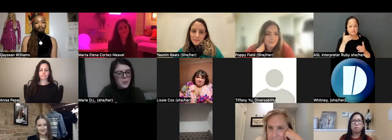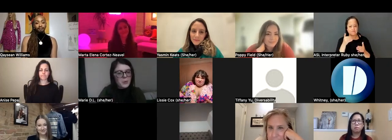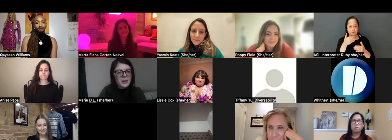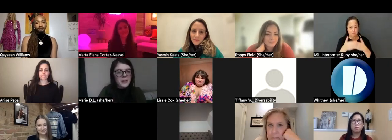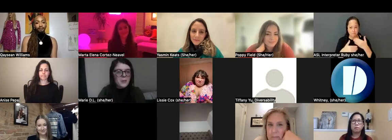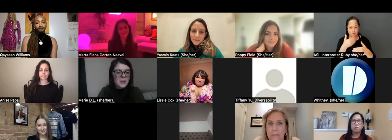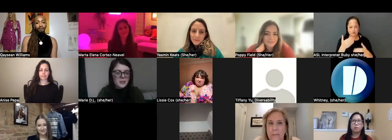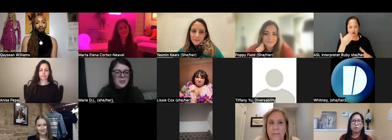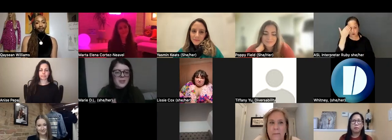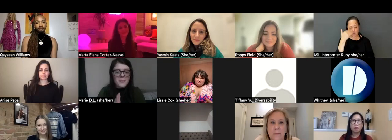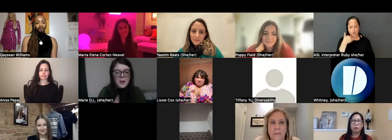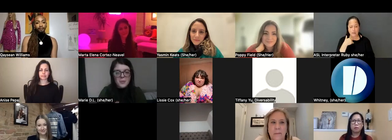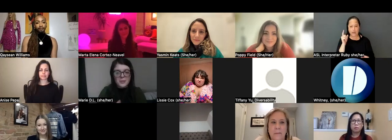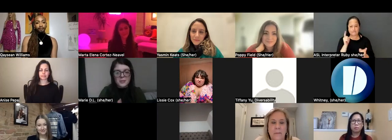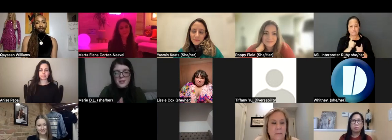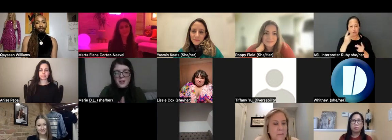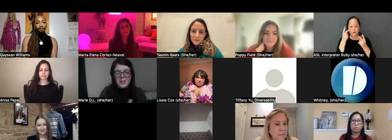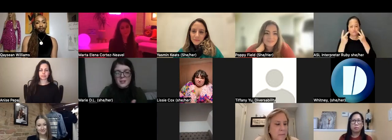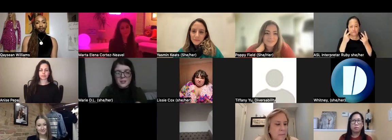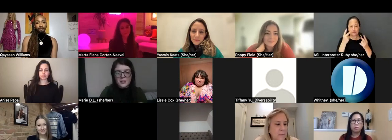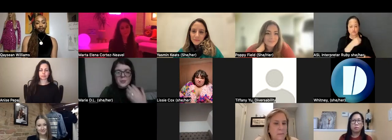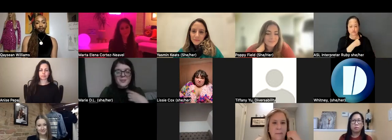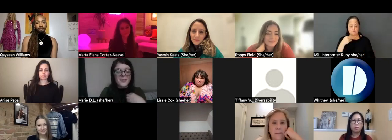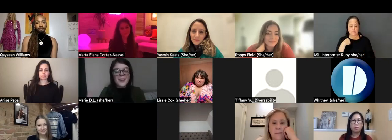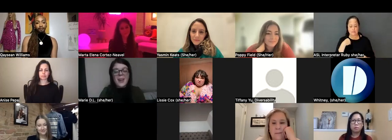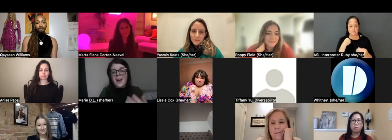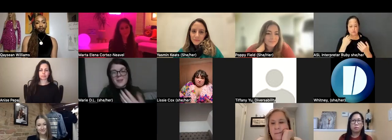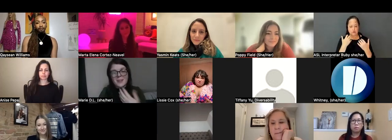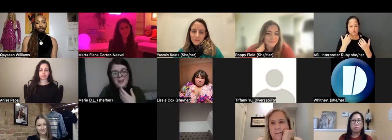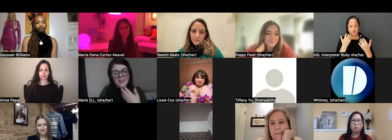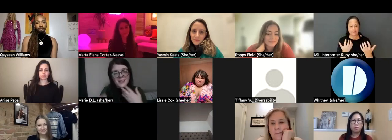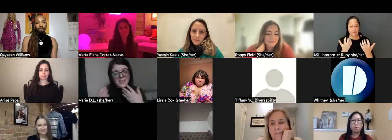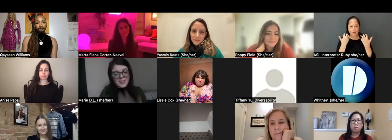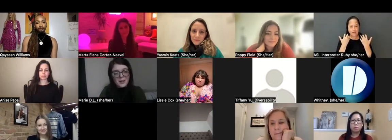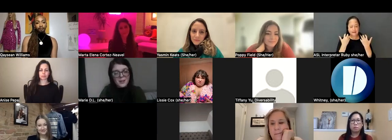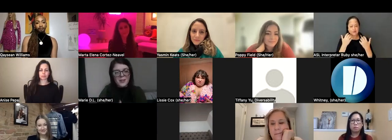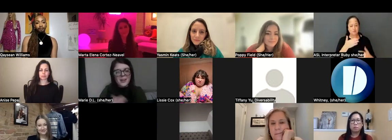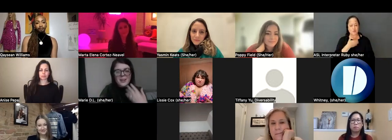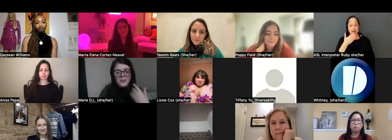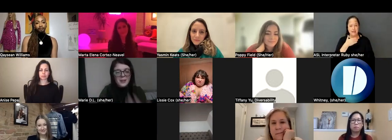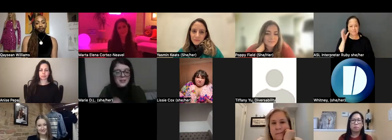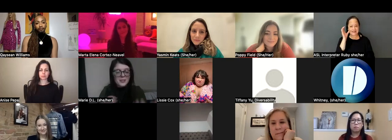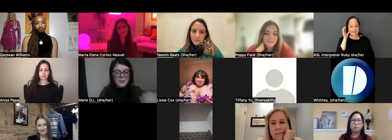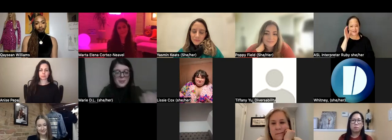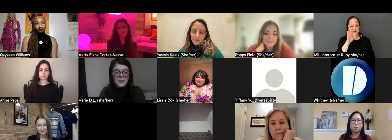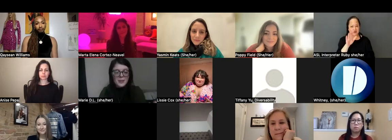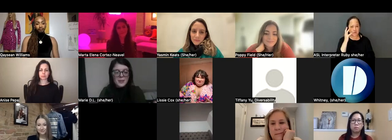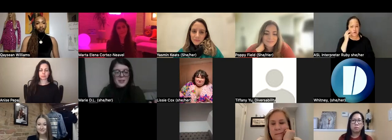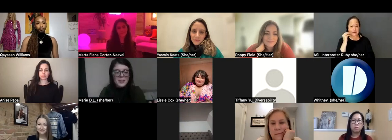few low vision members in the audience who is very happy to hear your